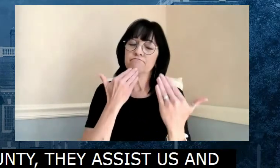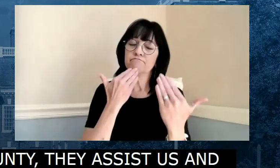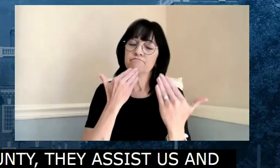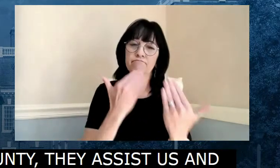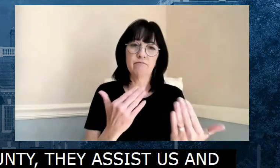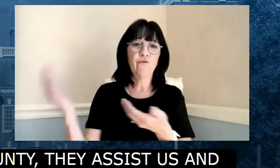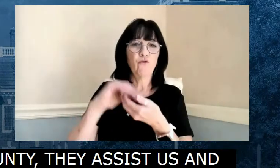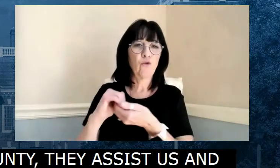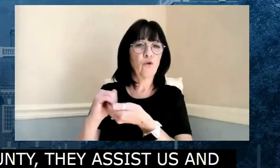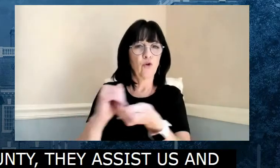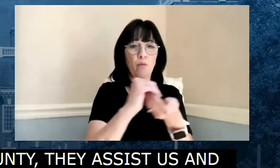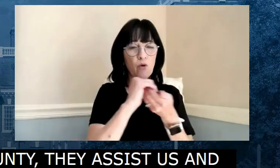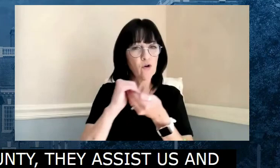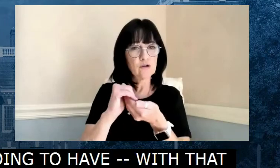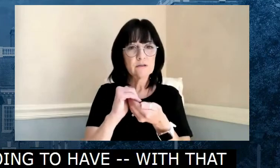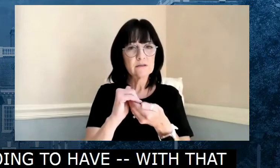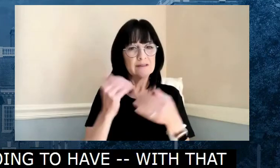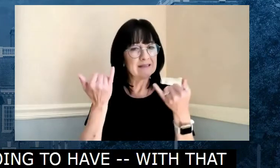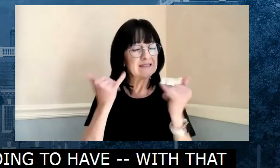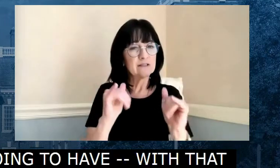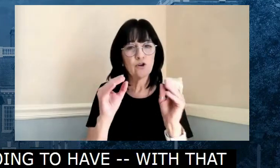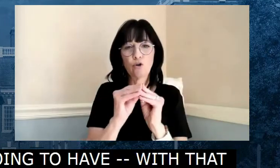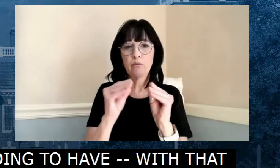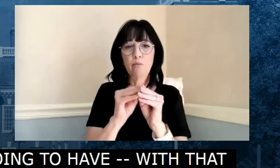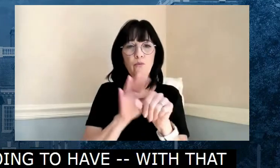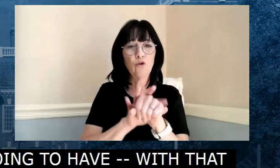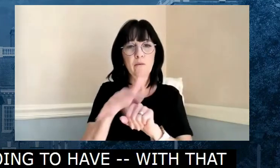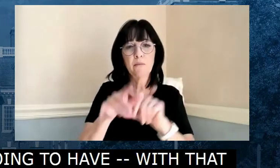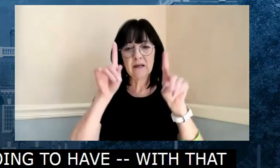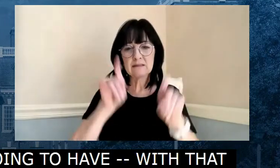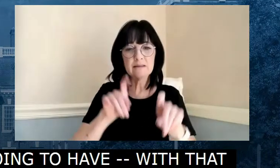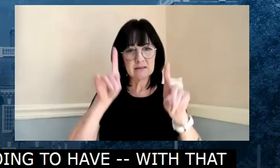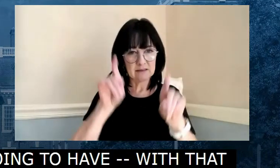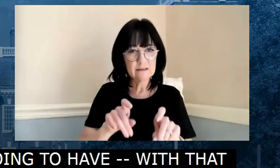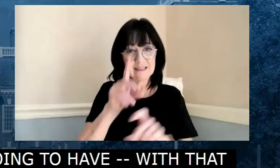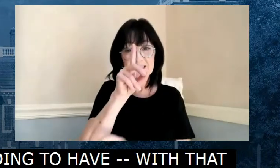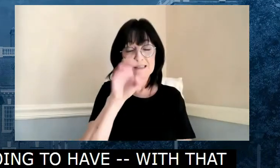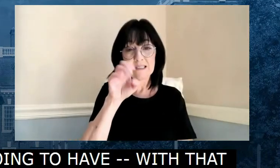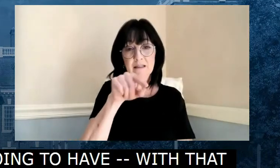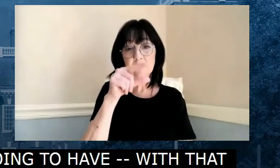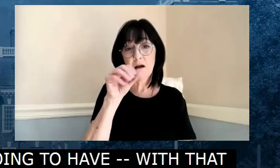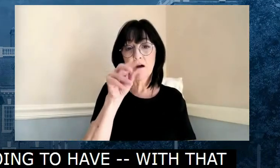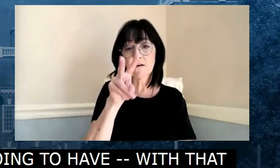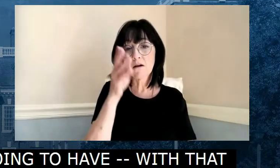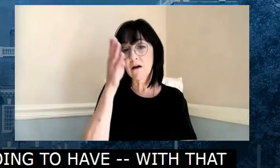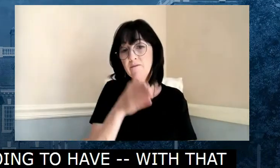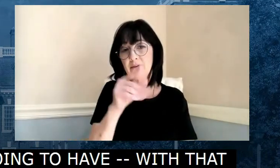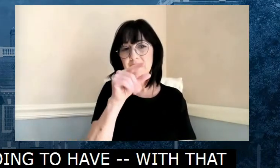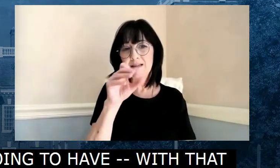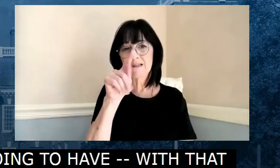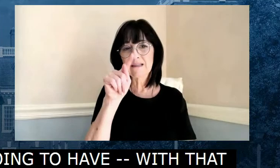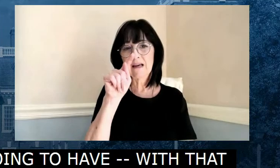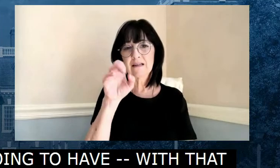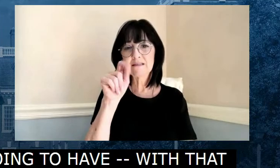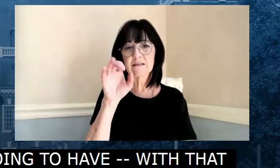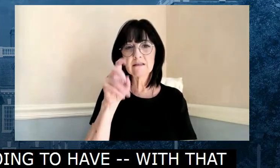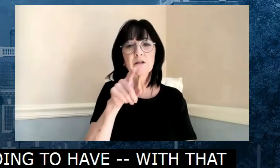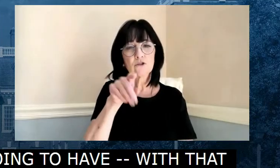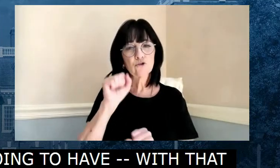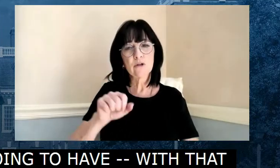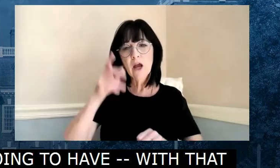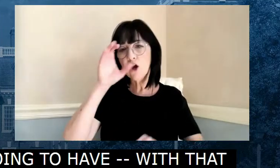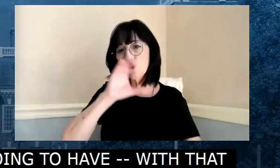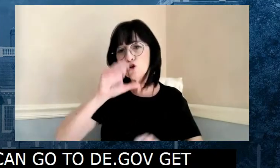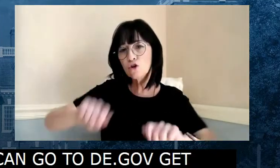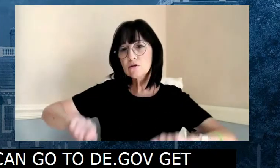still know there's ample testing opportunities out there. You can go to de.gov/get-tested and look for locations in your community, as